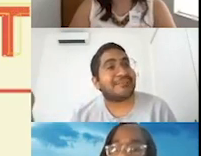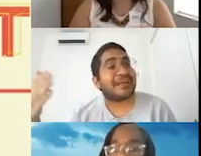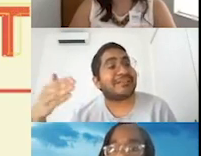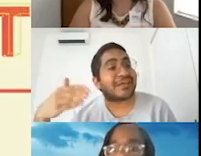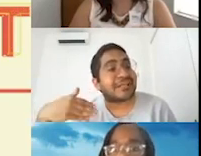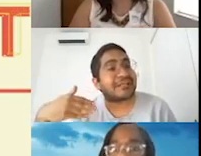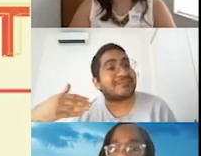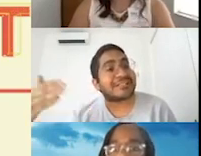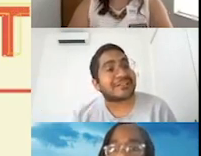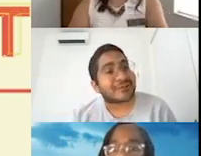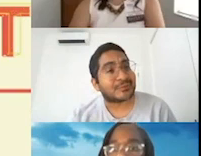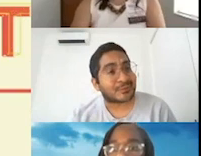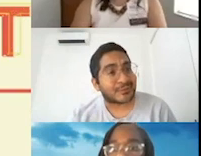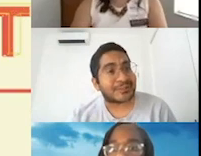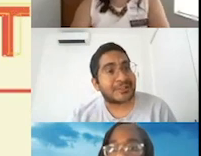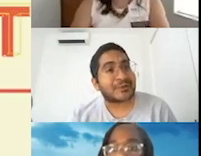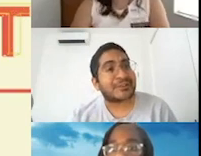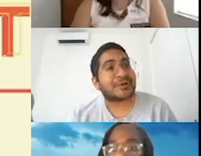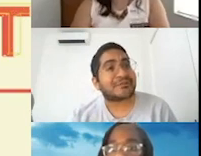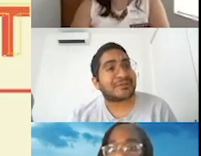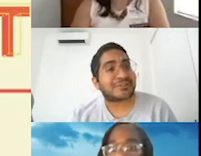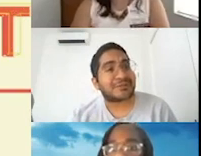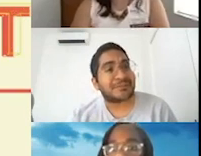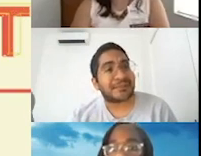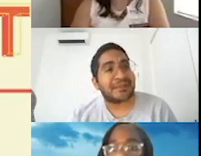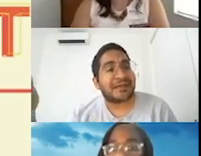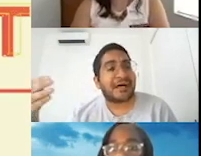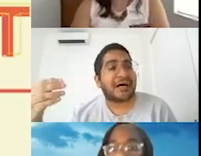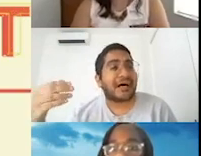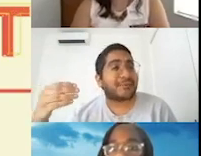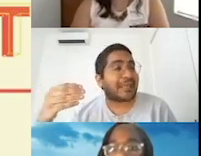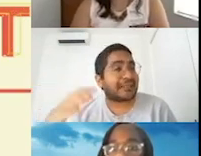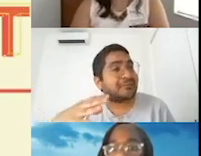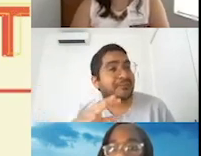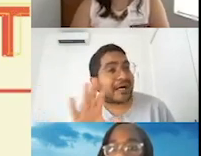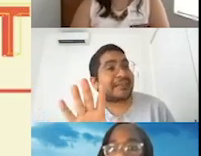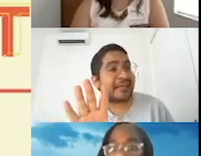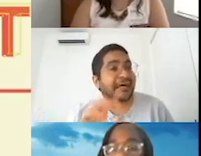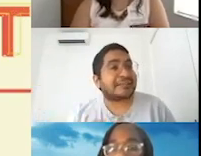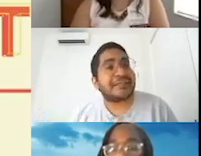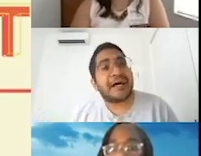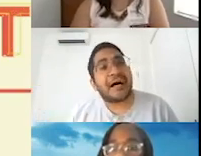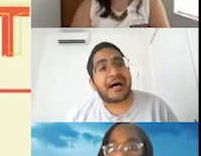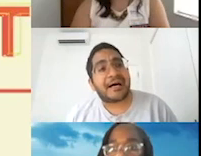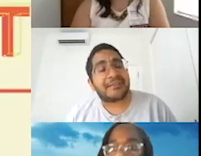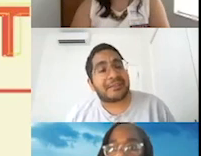reality by designing the material world or the artificial. And if you buy